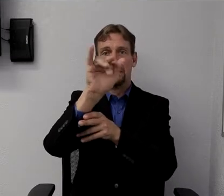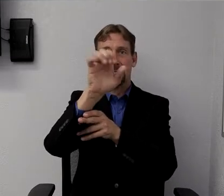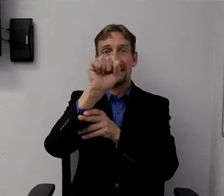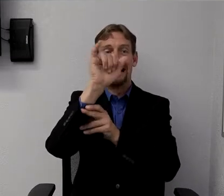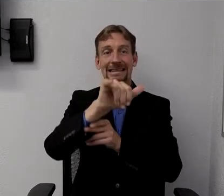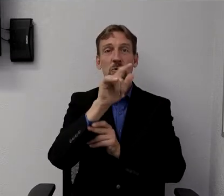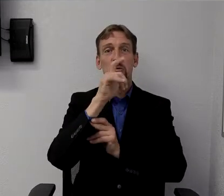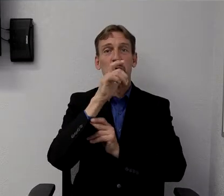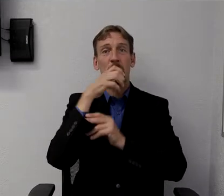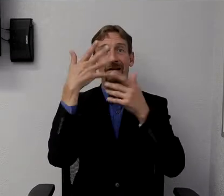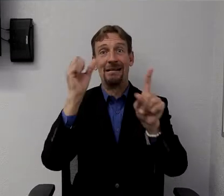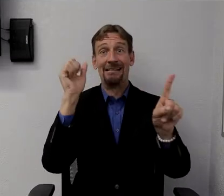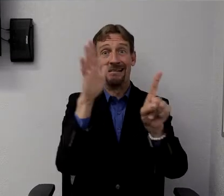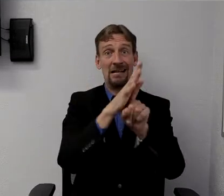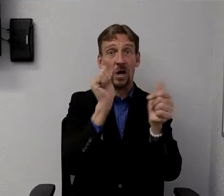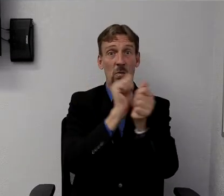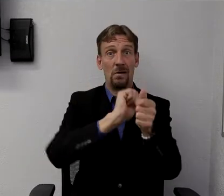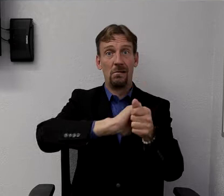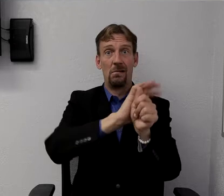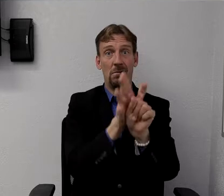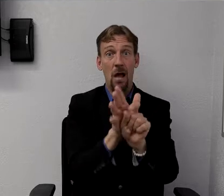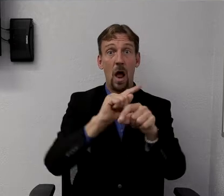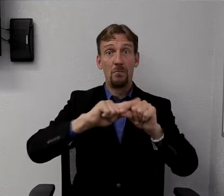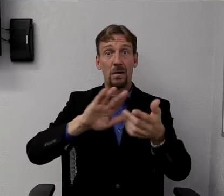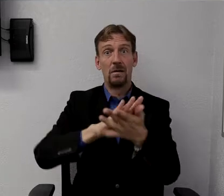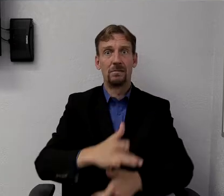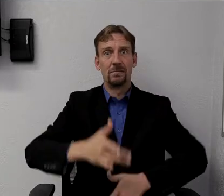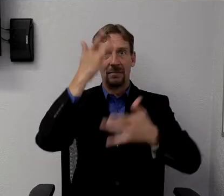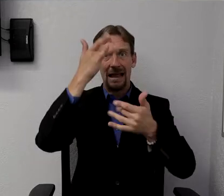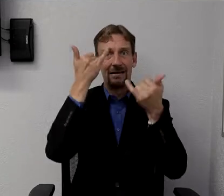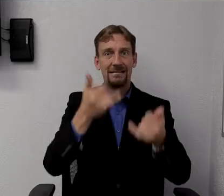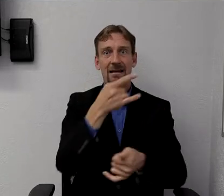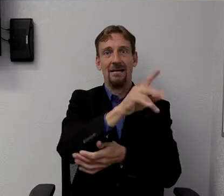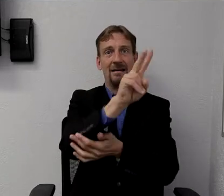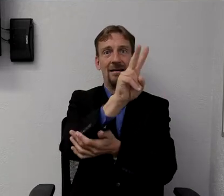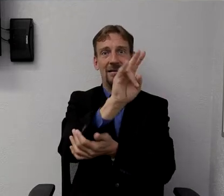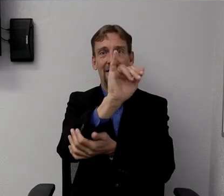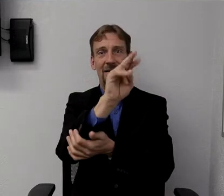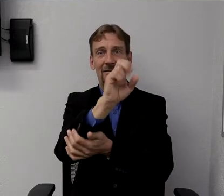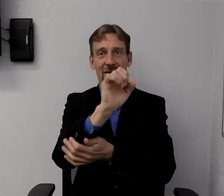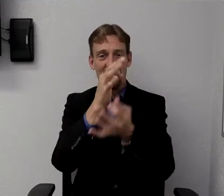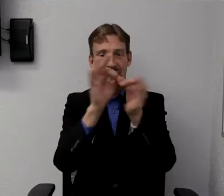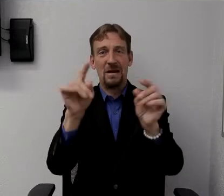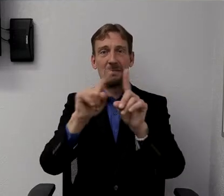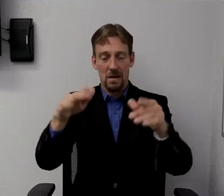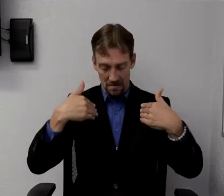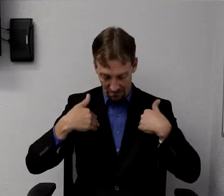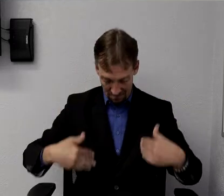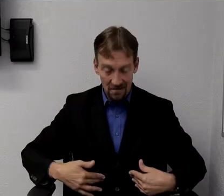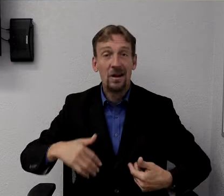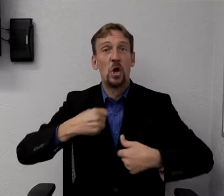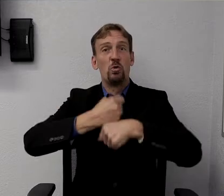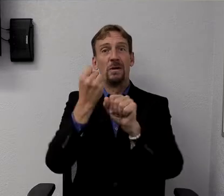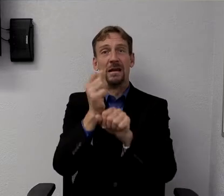been essentially cured. So they are now virus-free, but their body then develops the